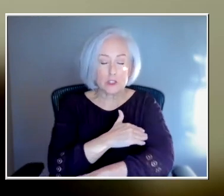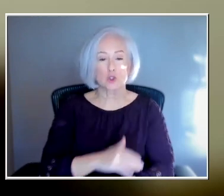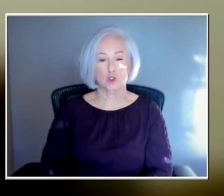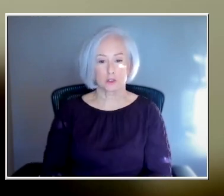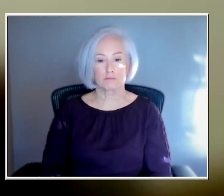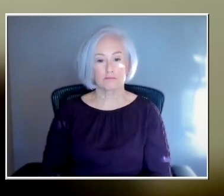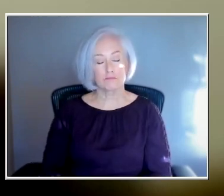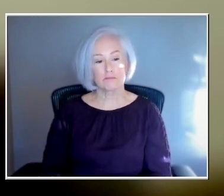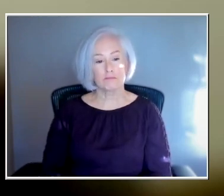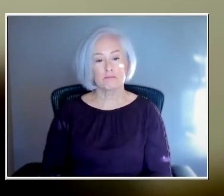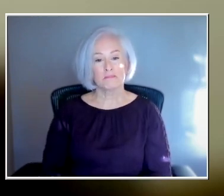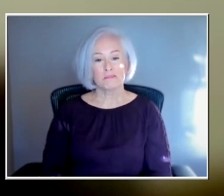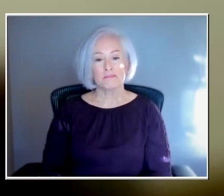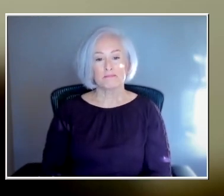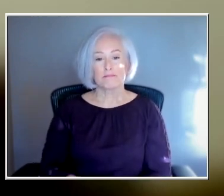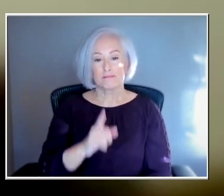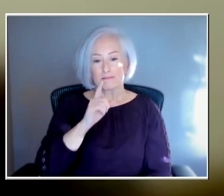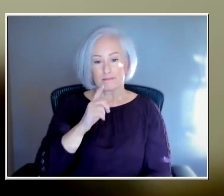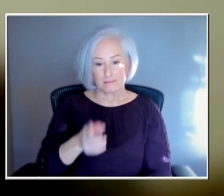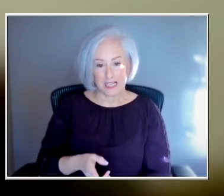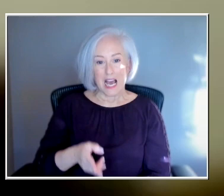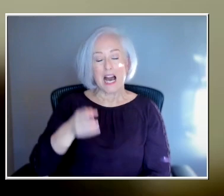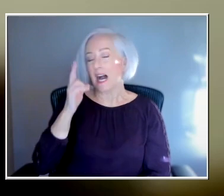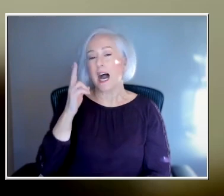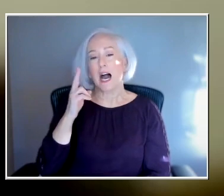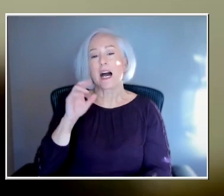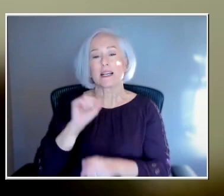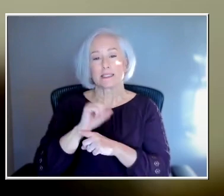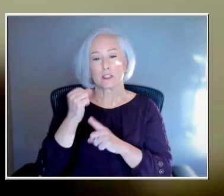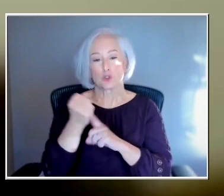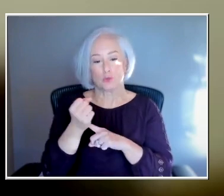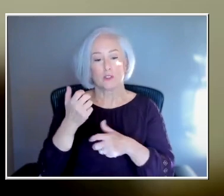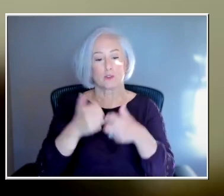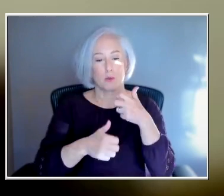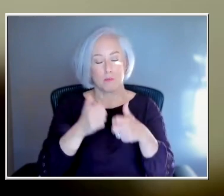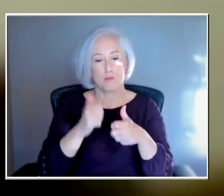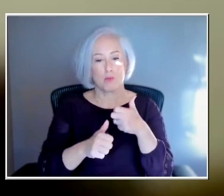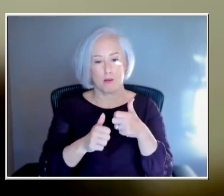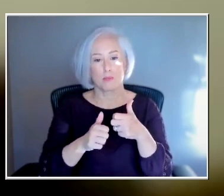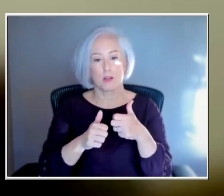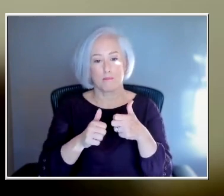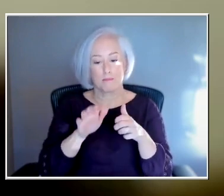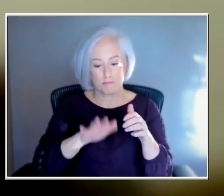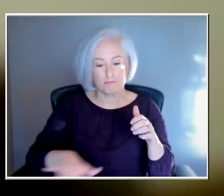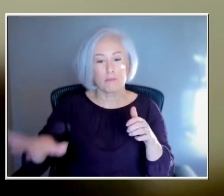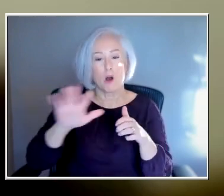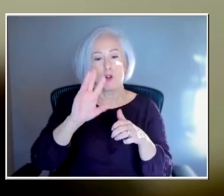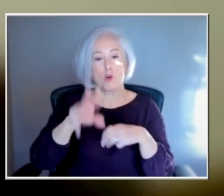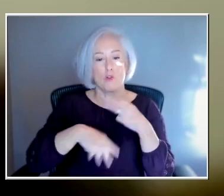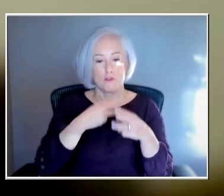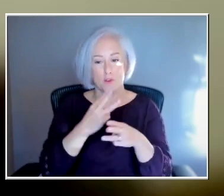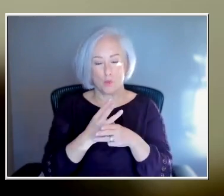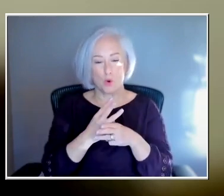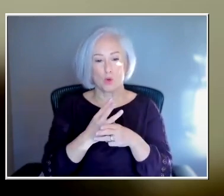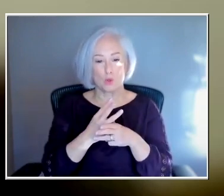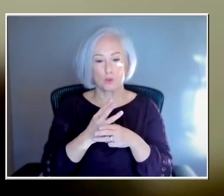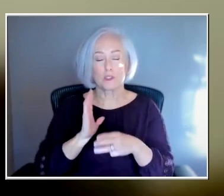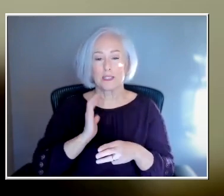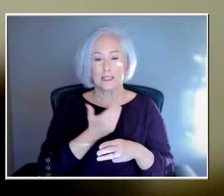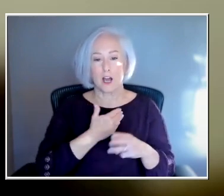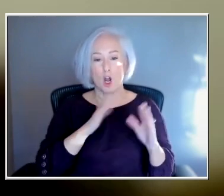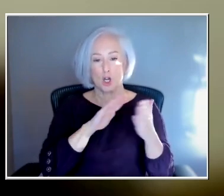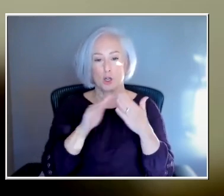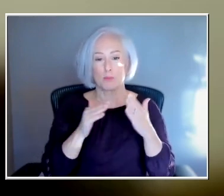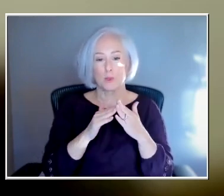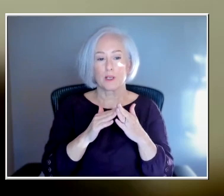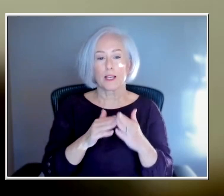very high incidence issue or problem around the world and in our communities. Per the NIH, there are